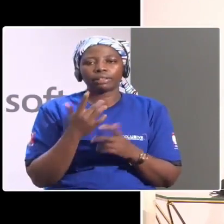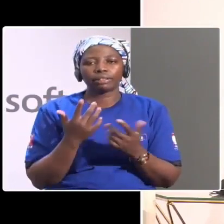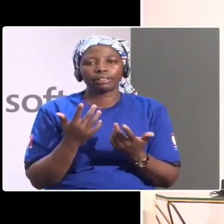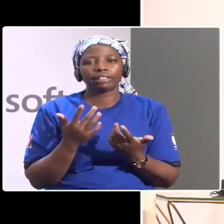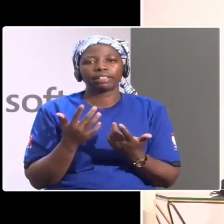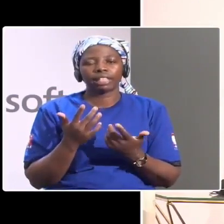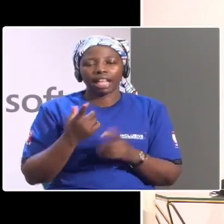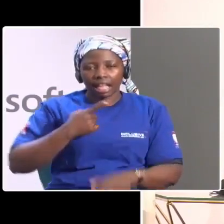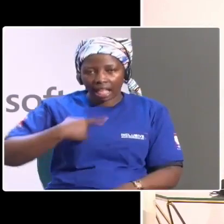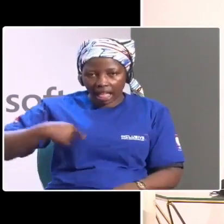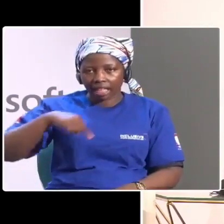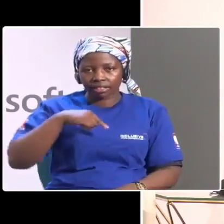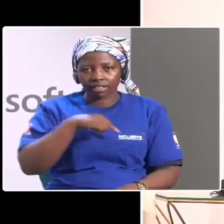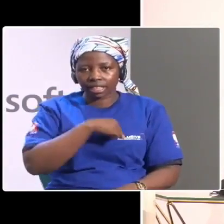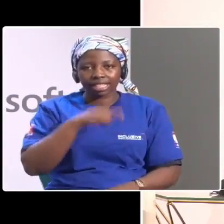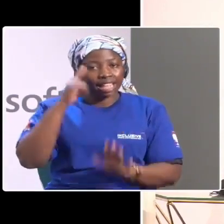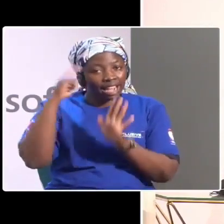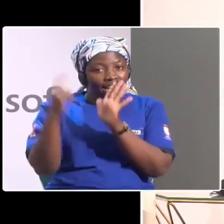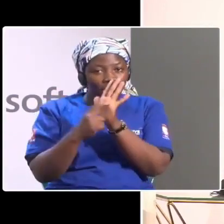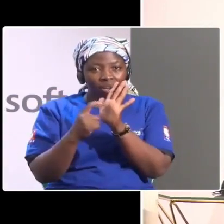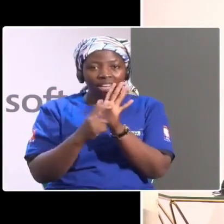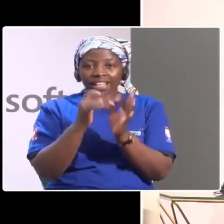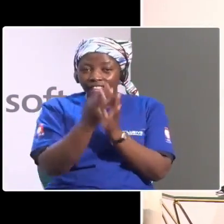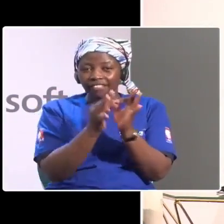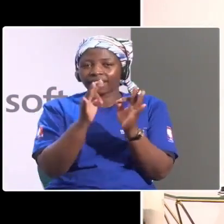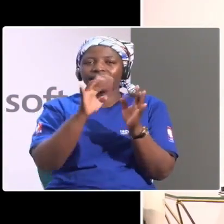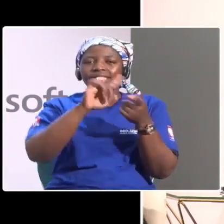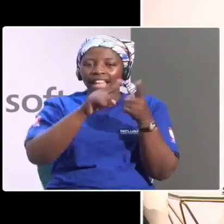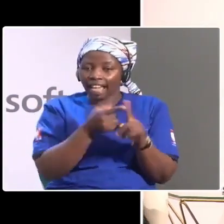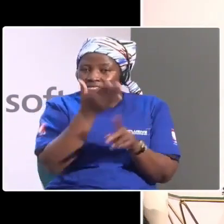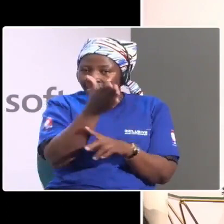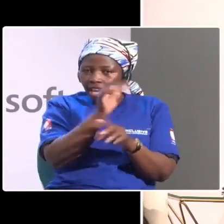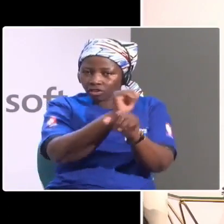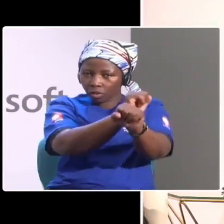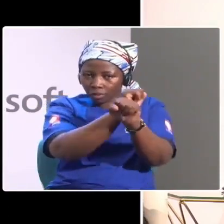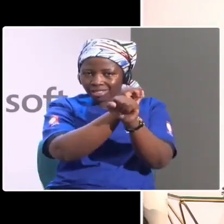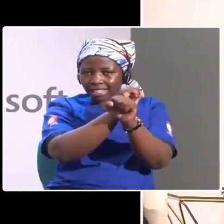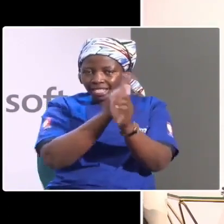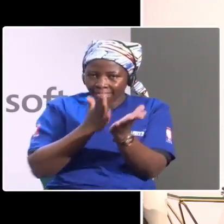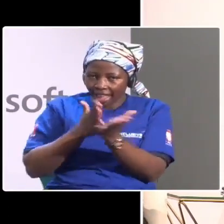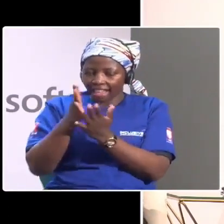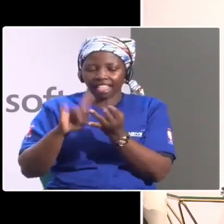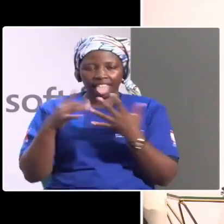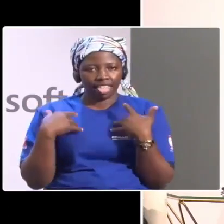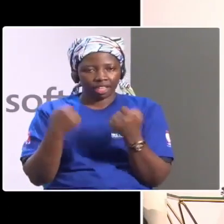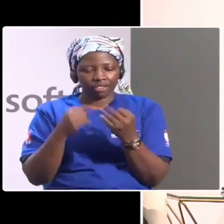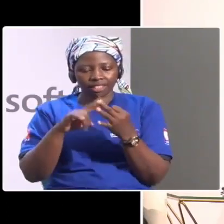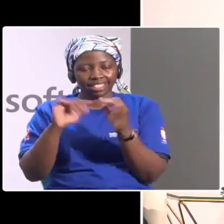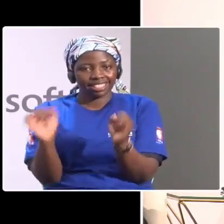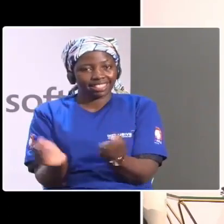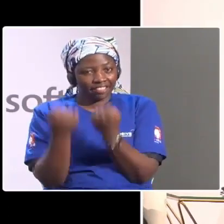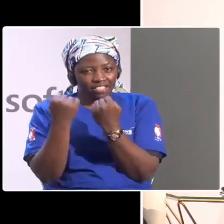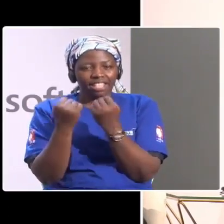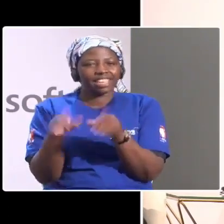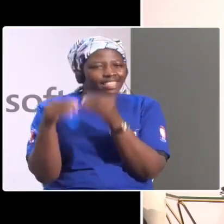therefore, we therefore recognize that if standards are there to protect rights, health, safety, and